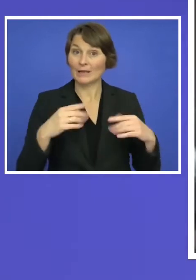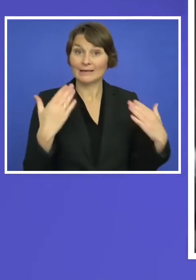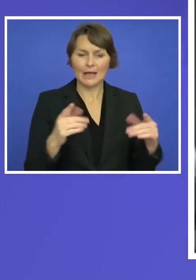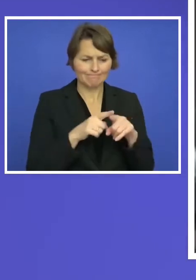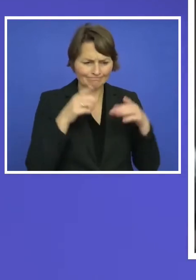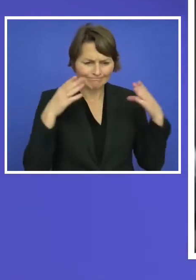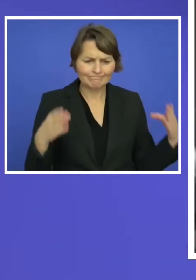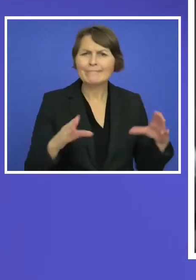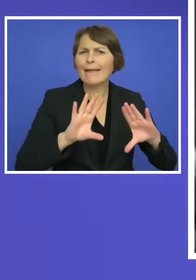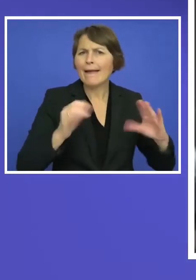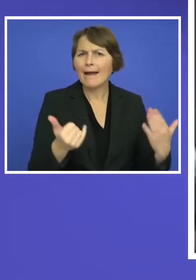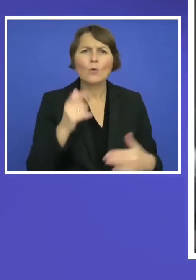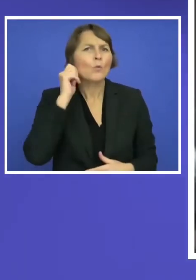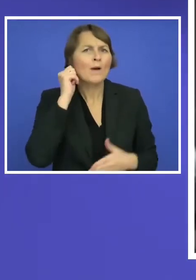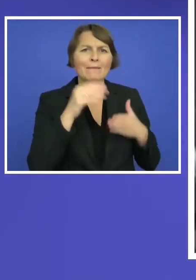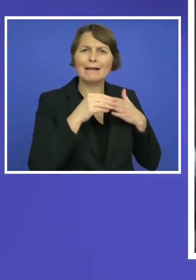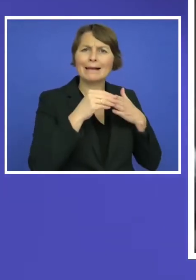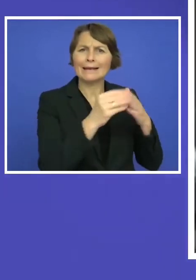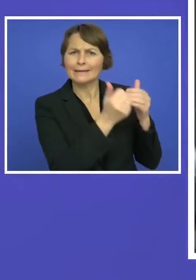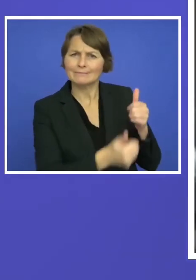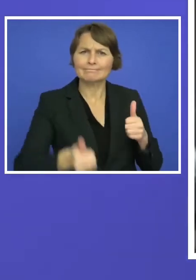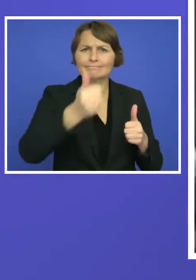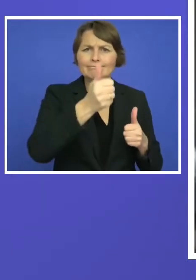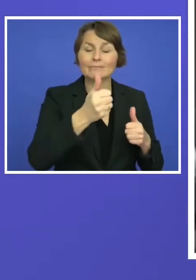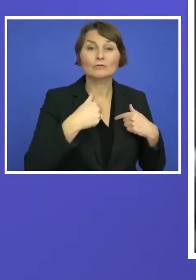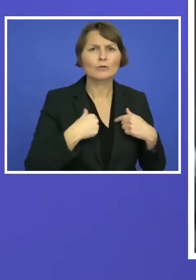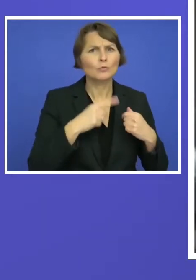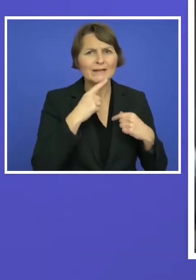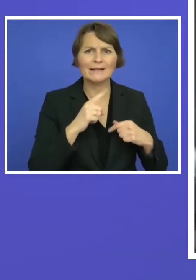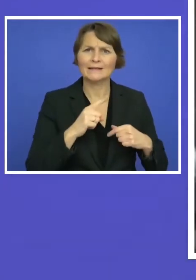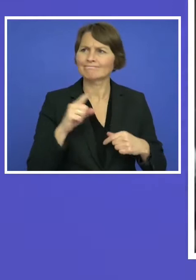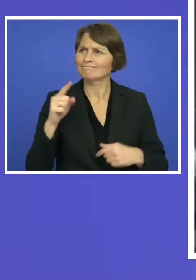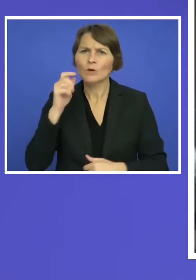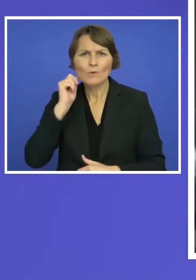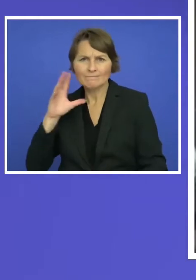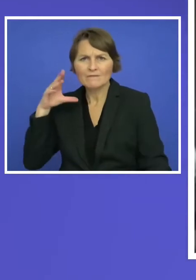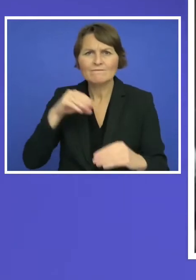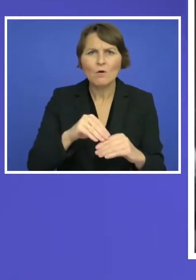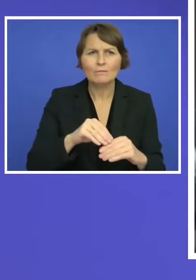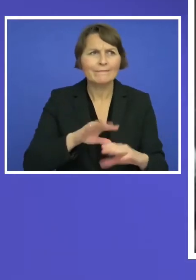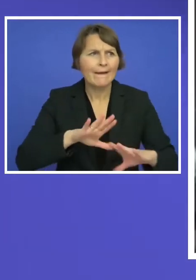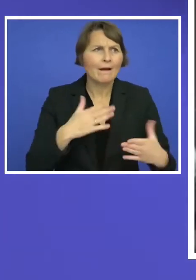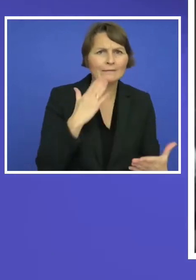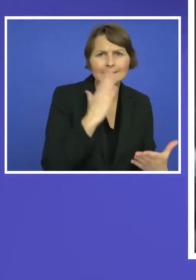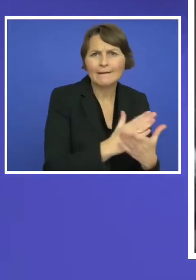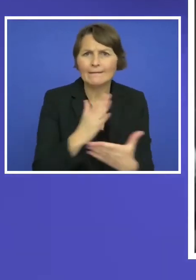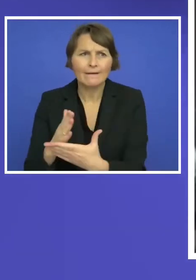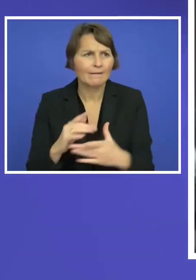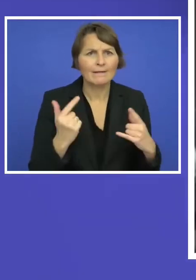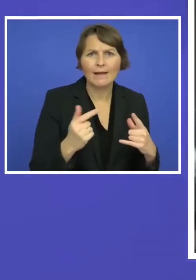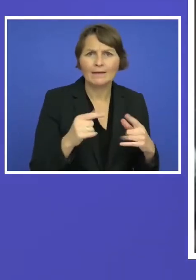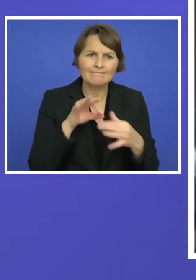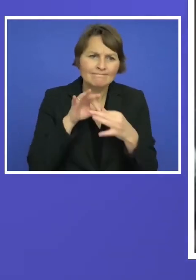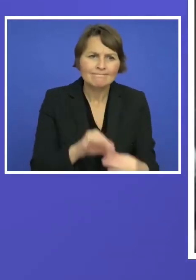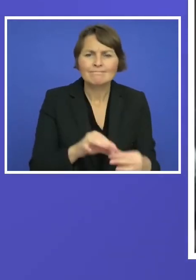leadership and making sure that women are part of the decision-making process when it comes to health systems and shaping